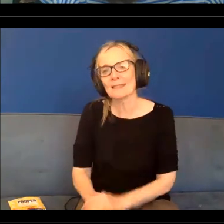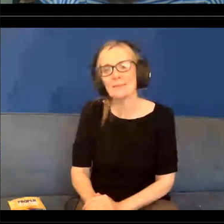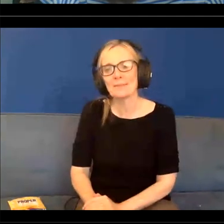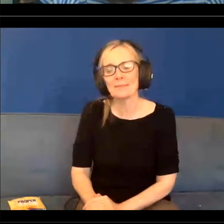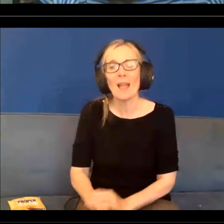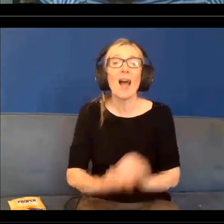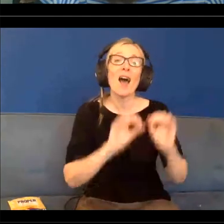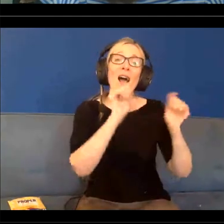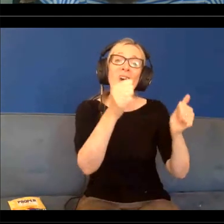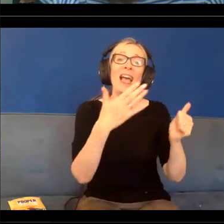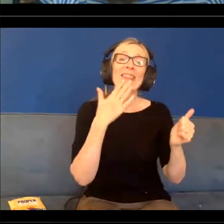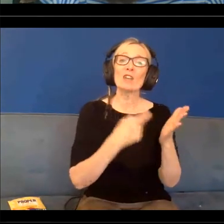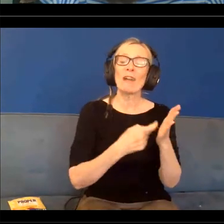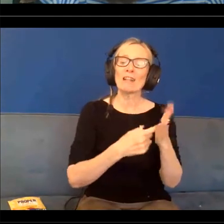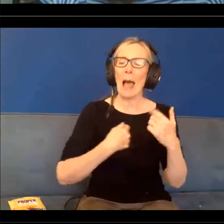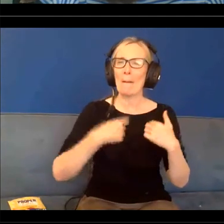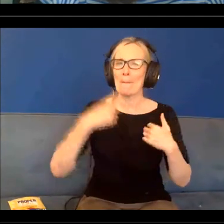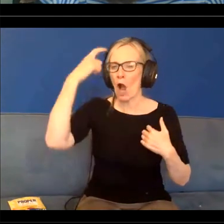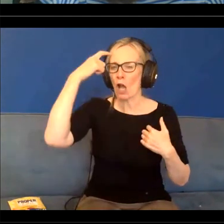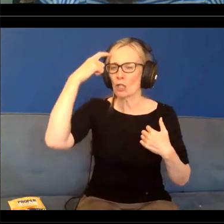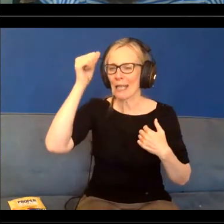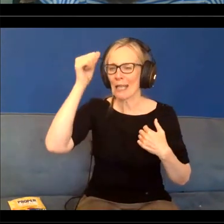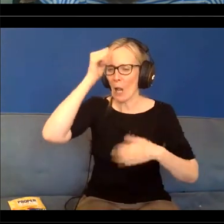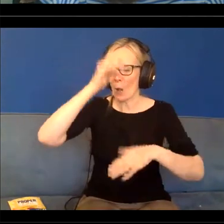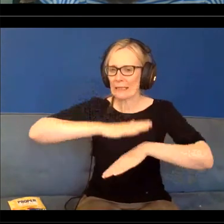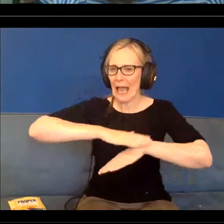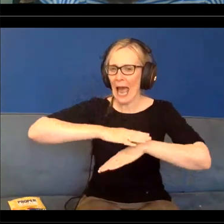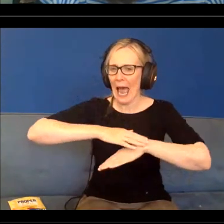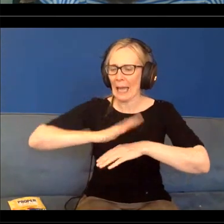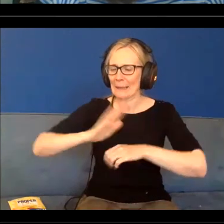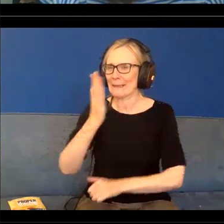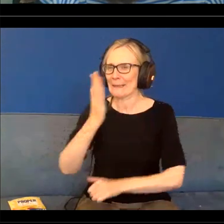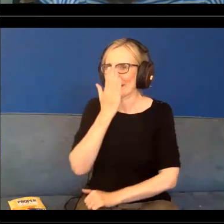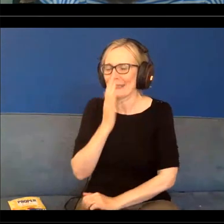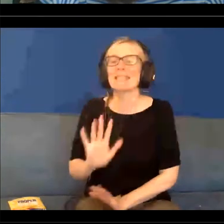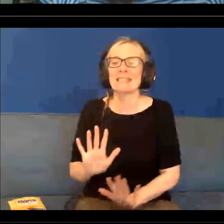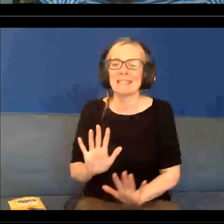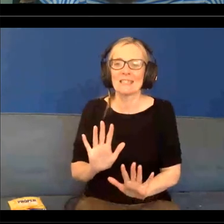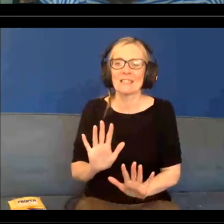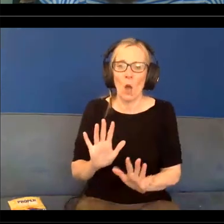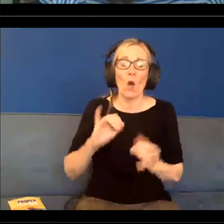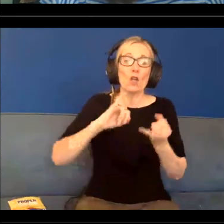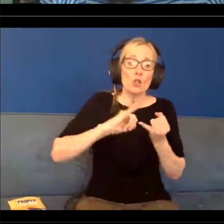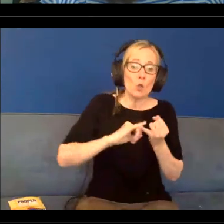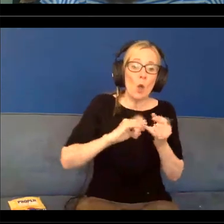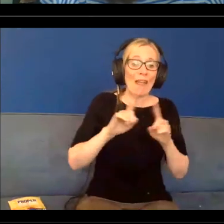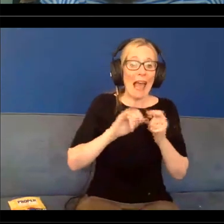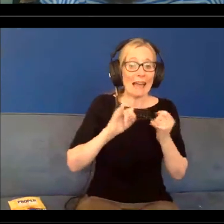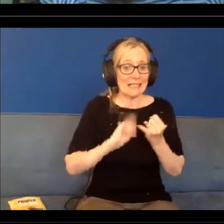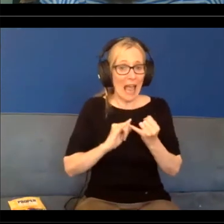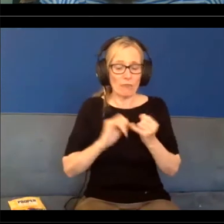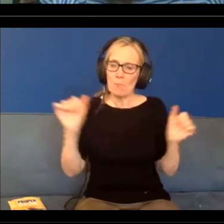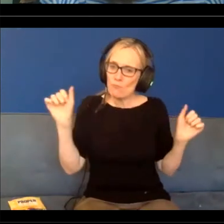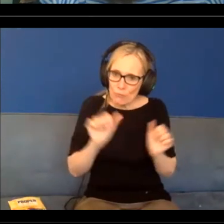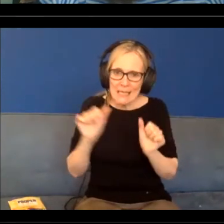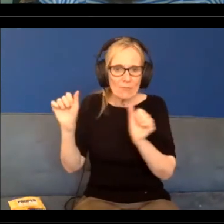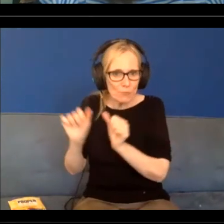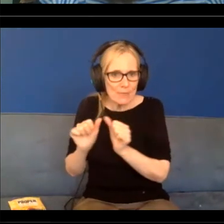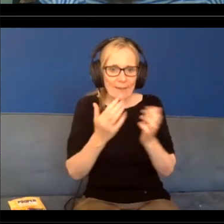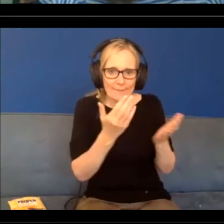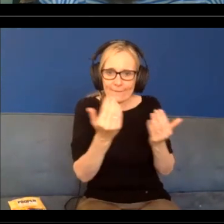Rachel. I am conscious that we are beginning to run short on time. So Sophie and Sarah, just briefly,